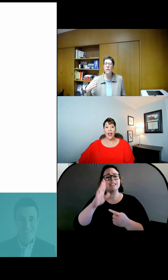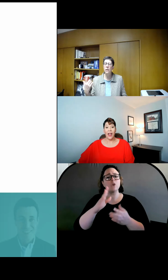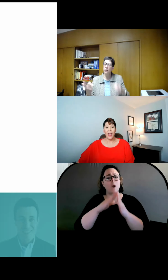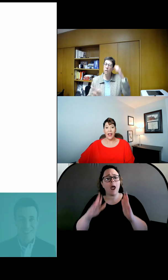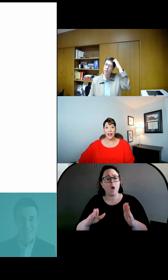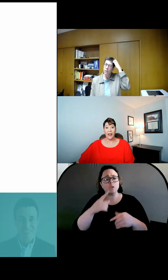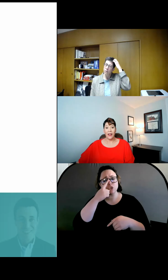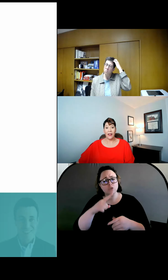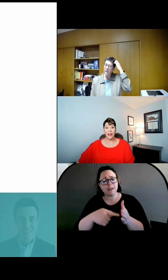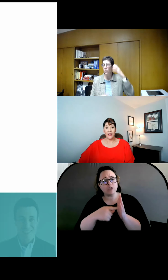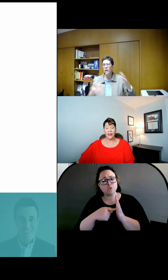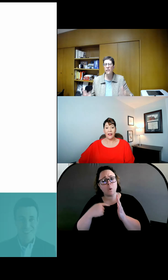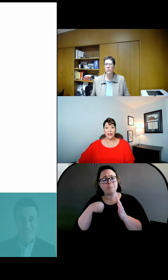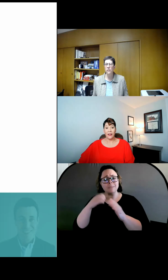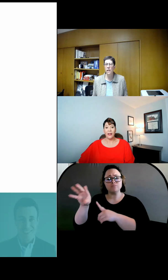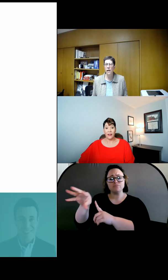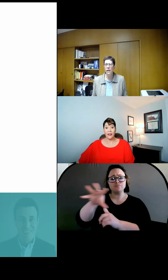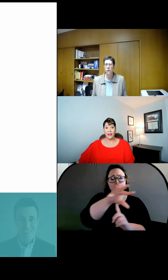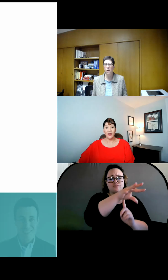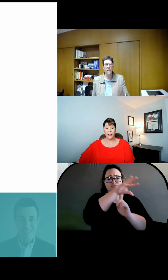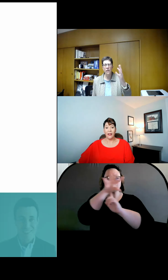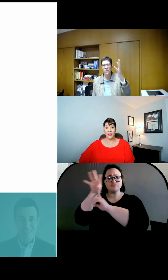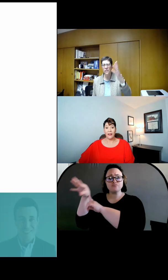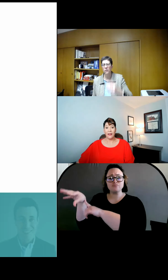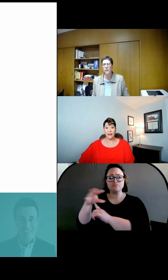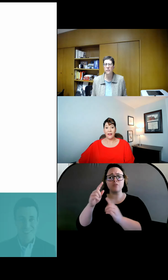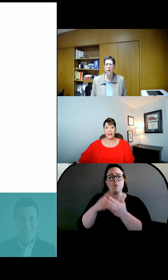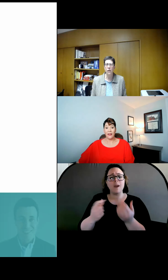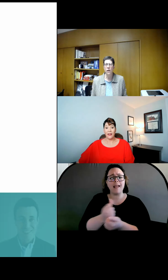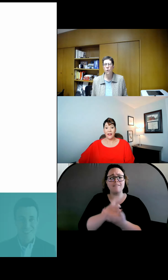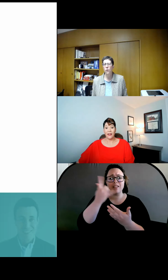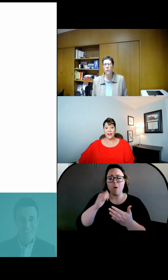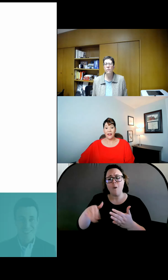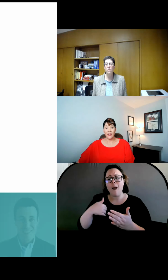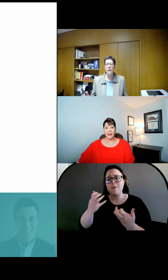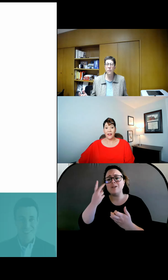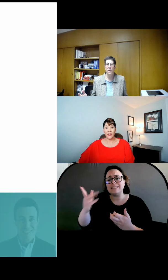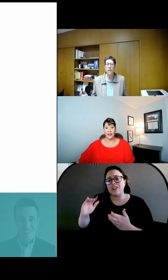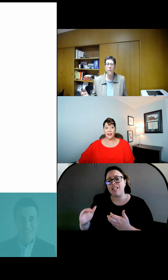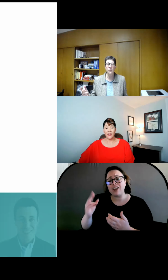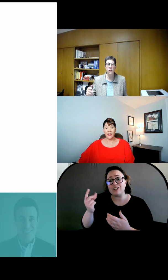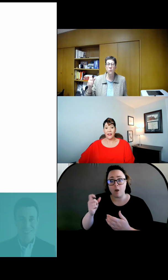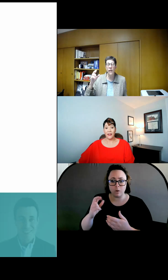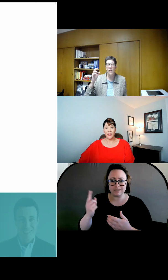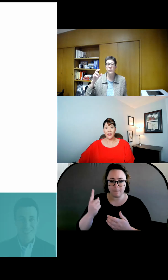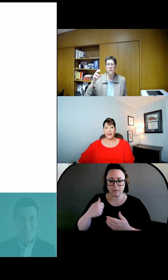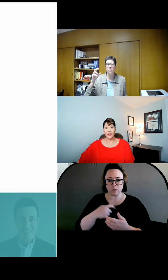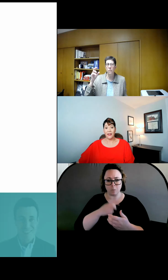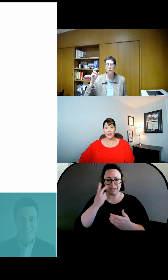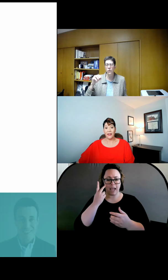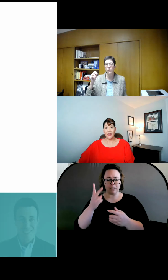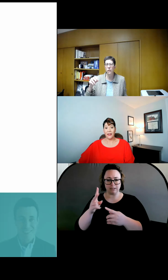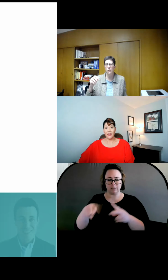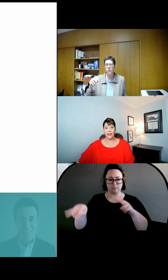show me like what everything looks like? Or I'd love to see your little dog, or whatever it might be, so that we have